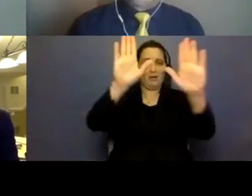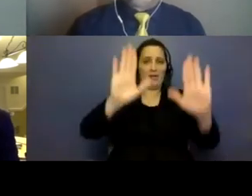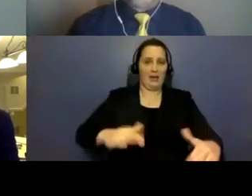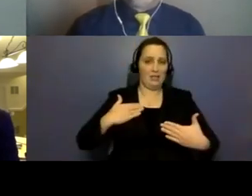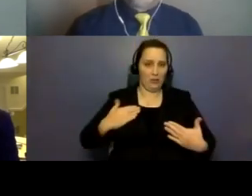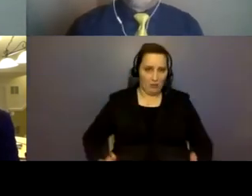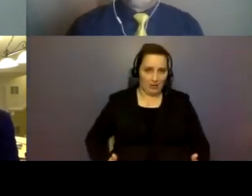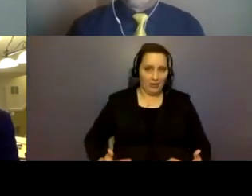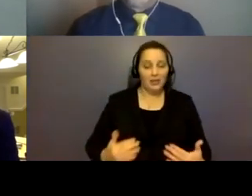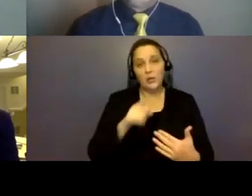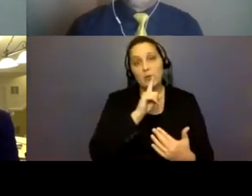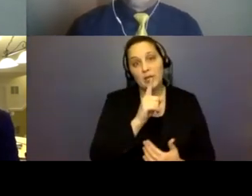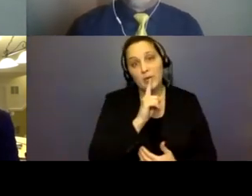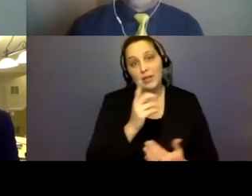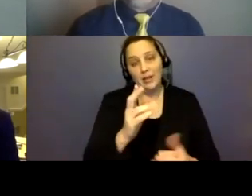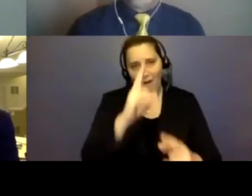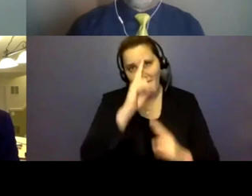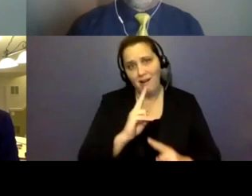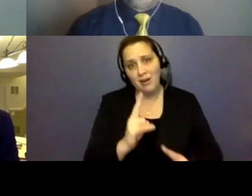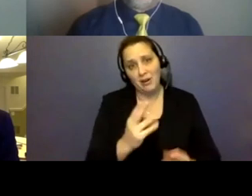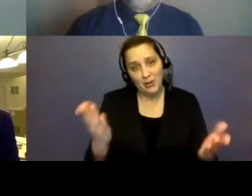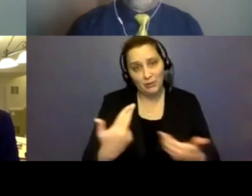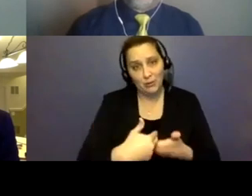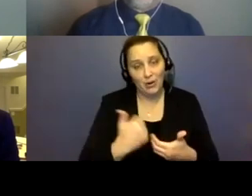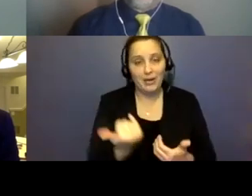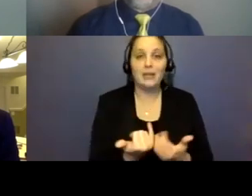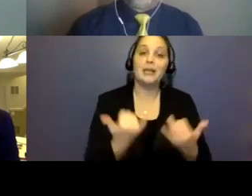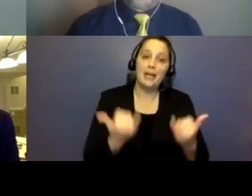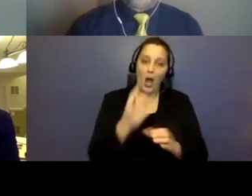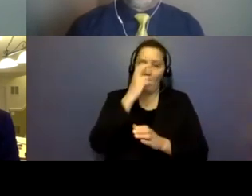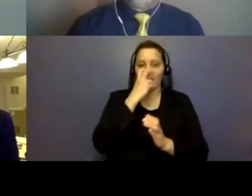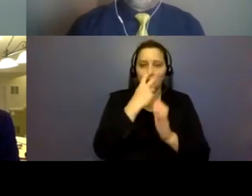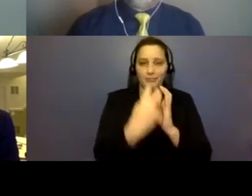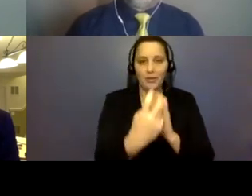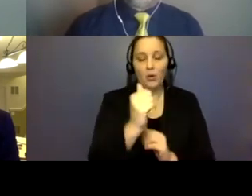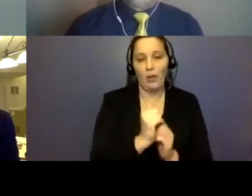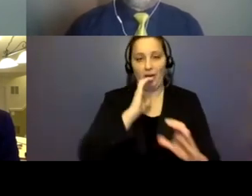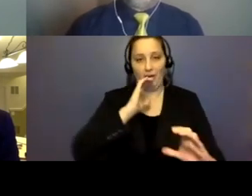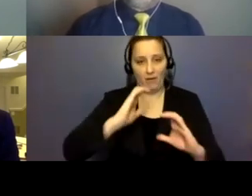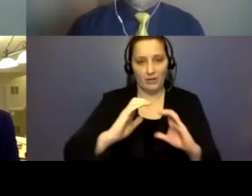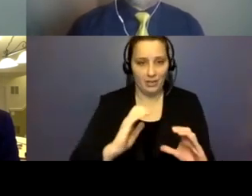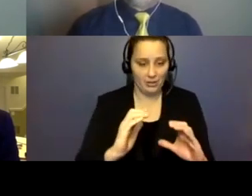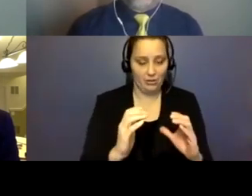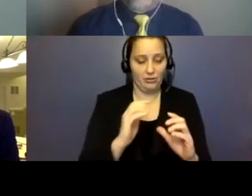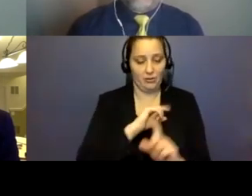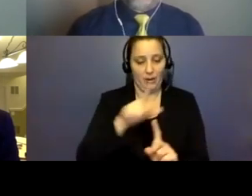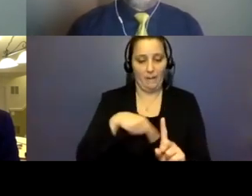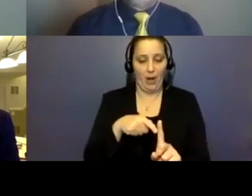really honored to have the three of you here as we delve, ladies and gentlemen, into a conversation